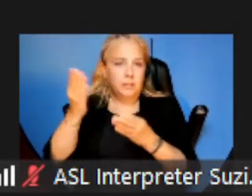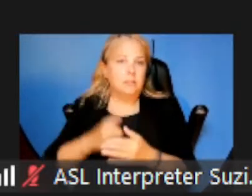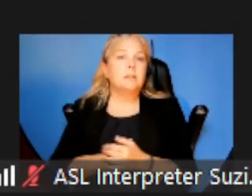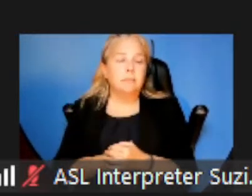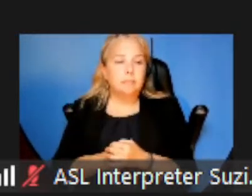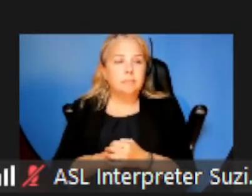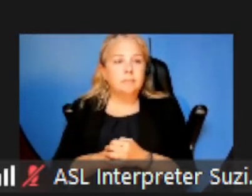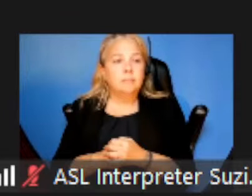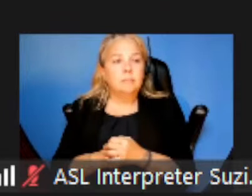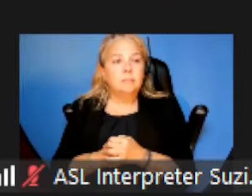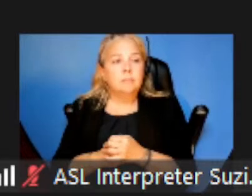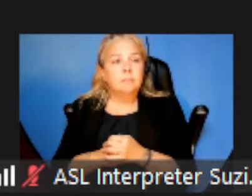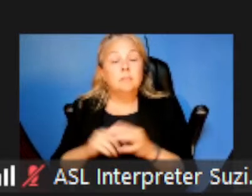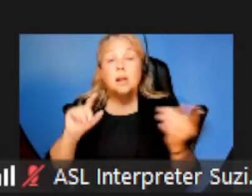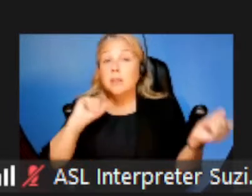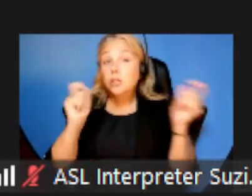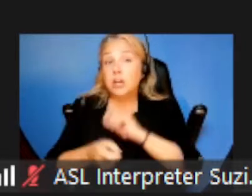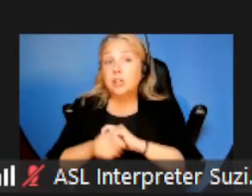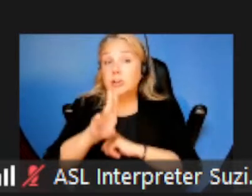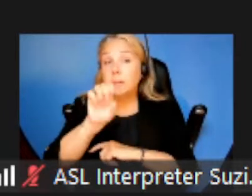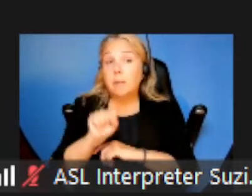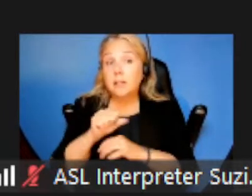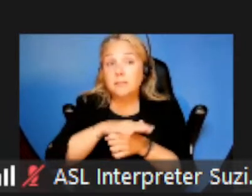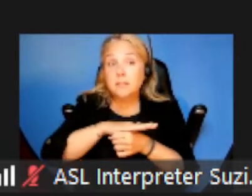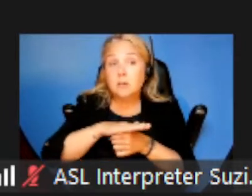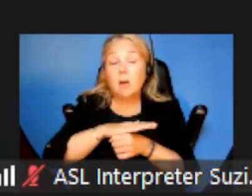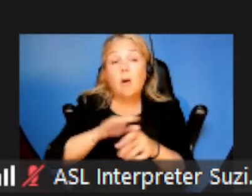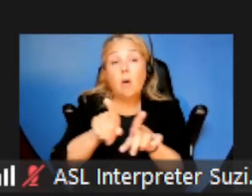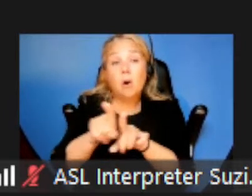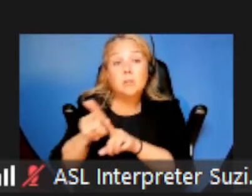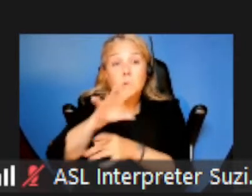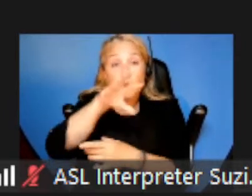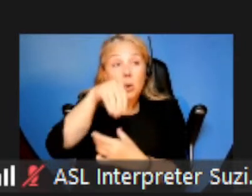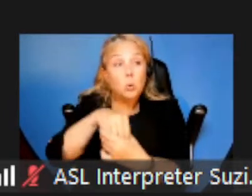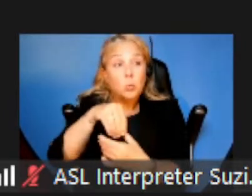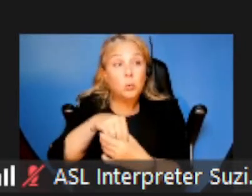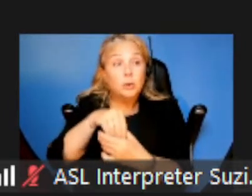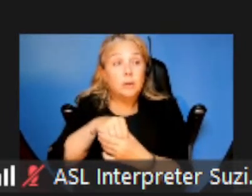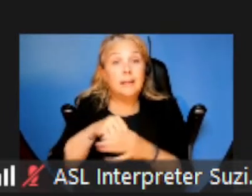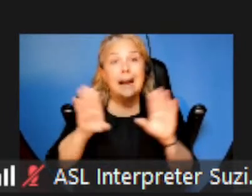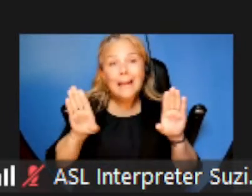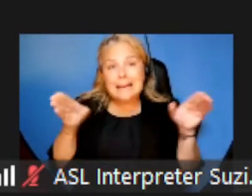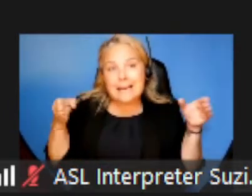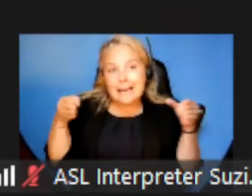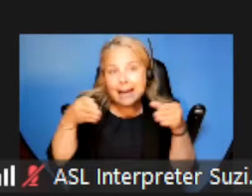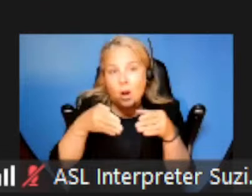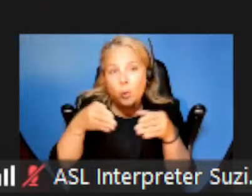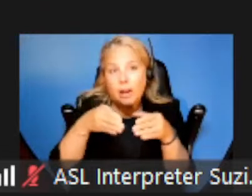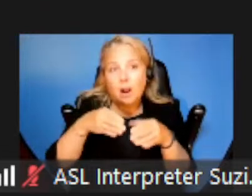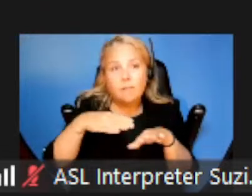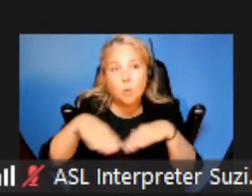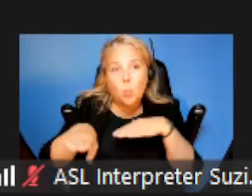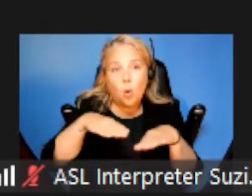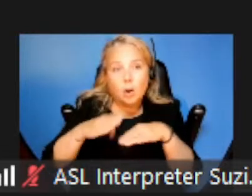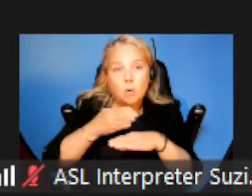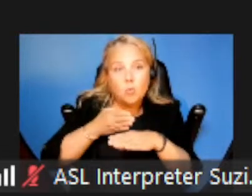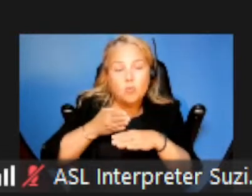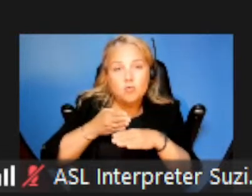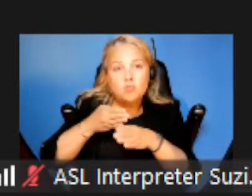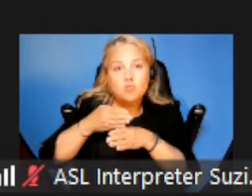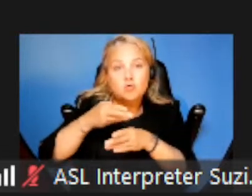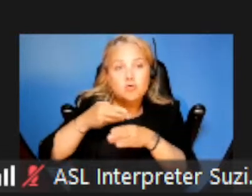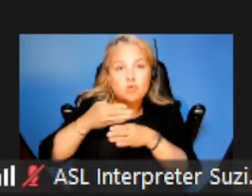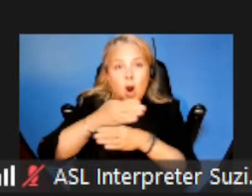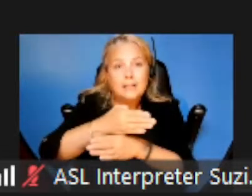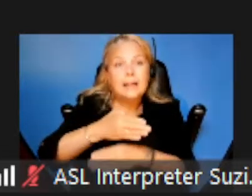The changes to the bus facilities also include a narrowing of the pedestrian crossing at the bus